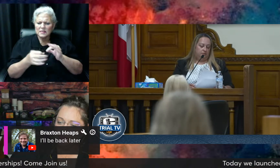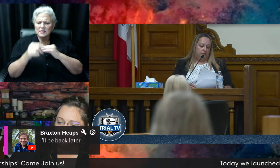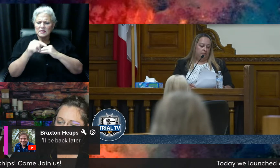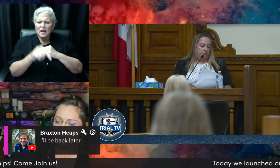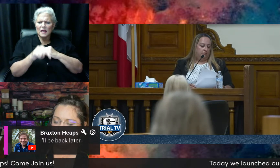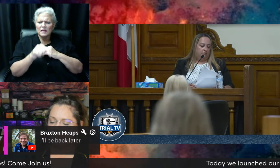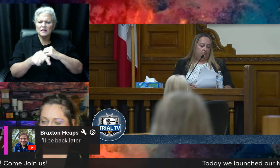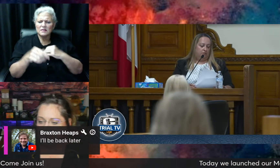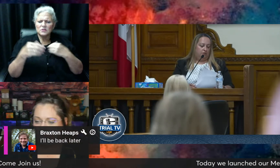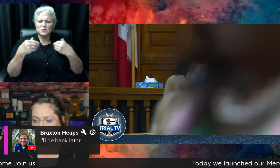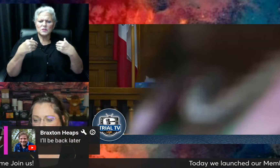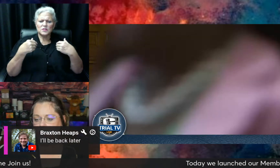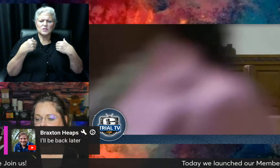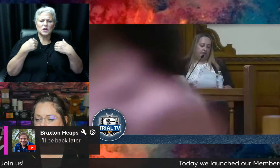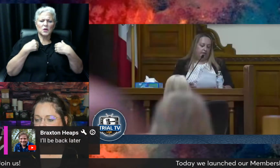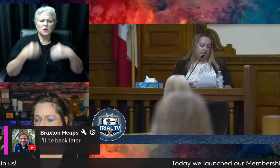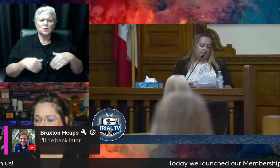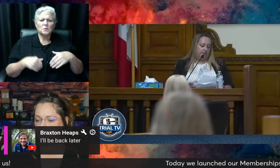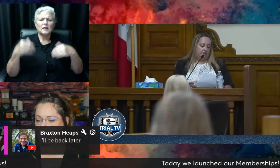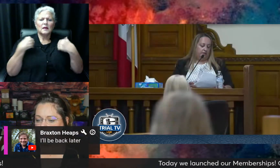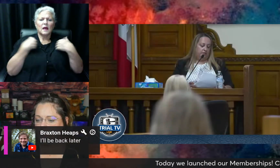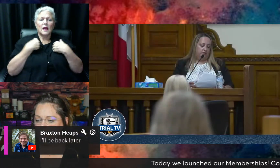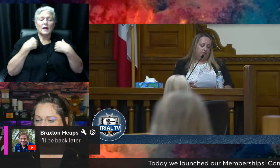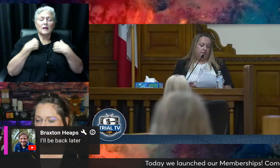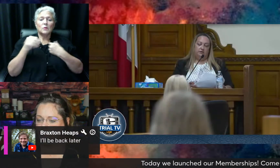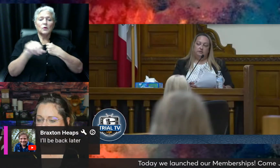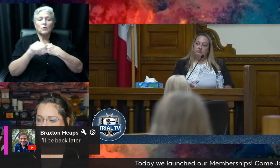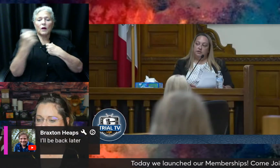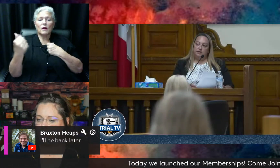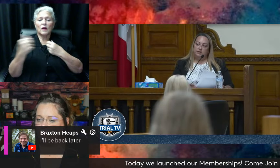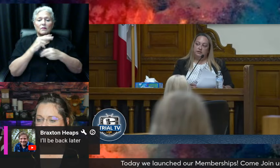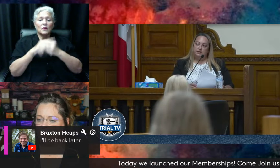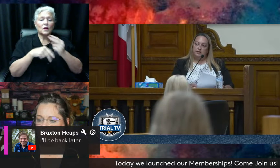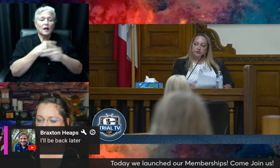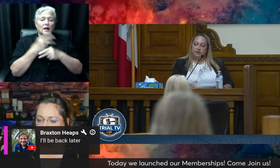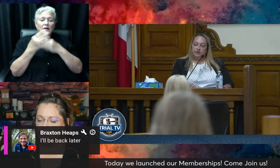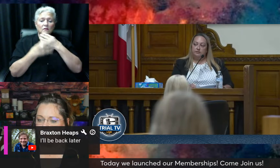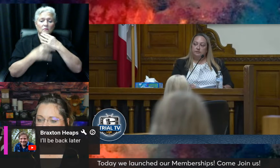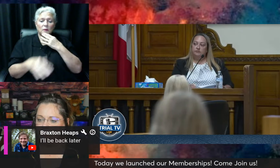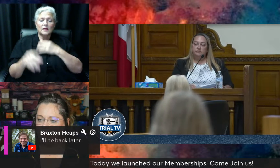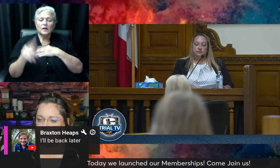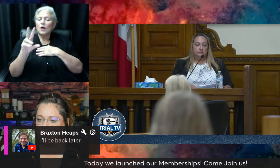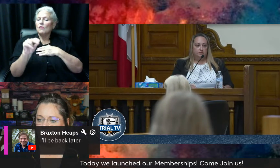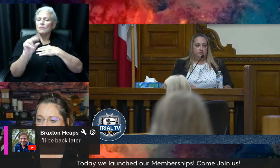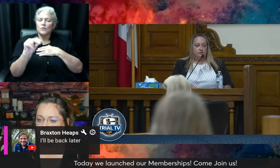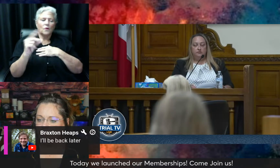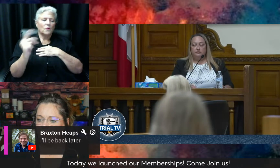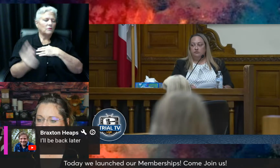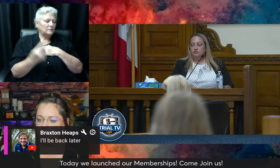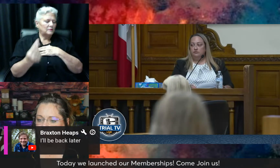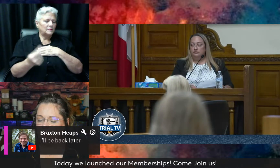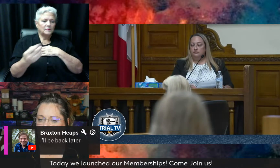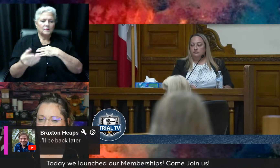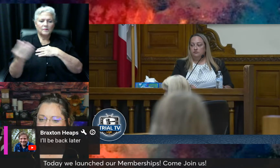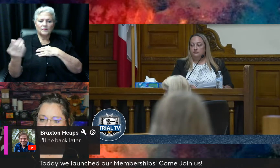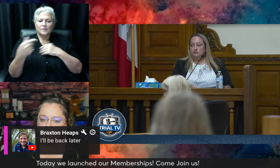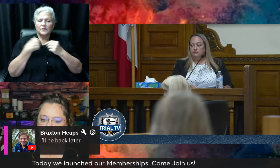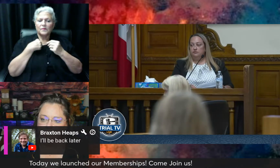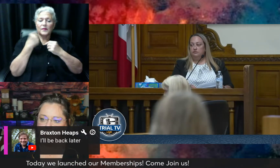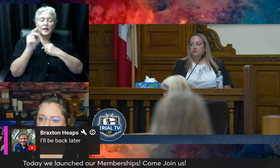blood? No, the only thing I did at this time was the DNA testing after that. Okay, so the